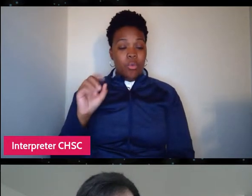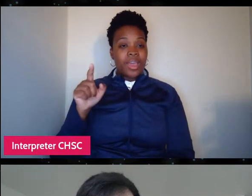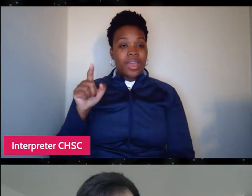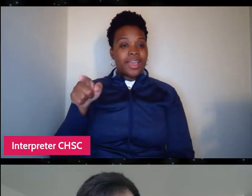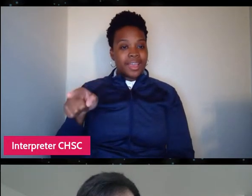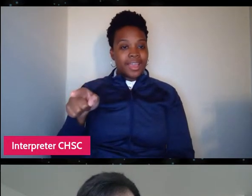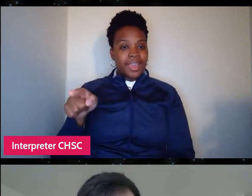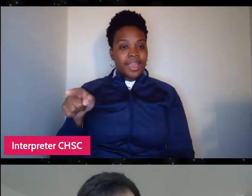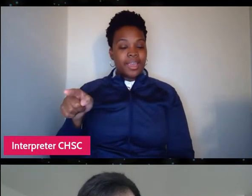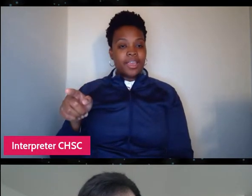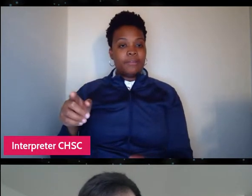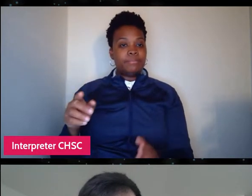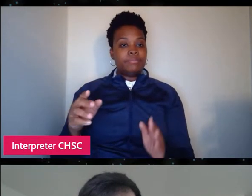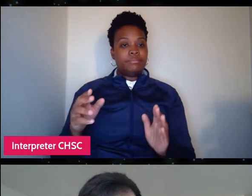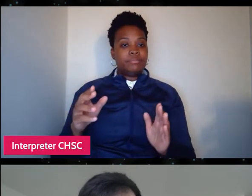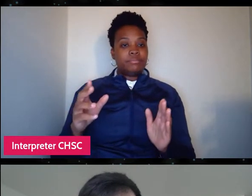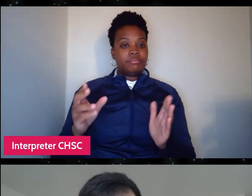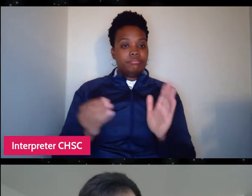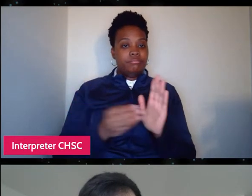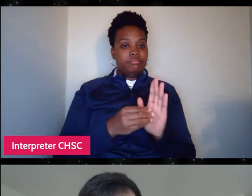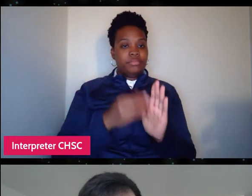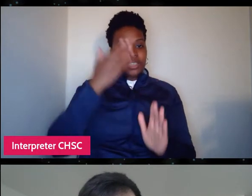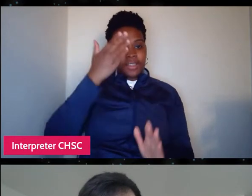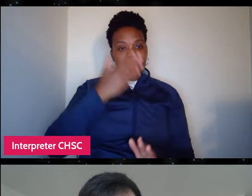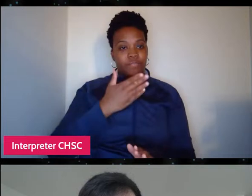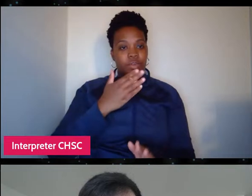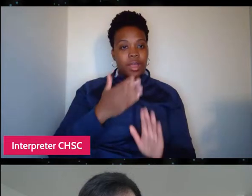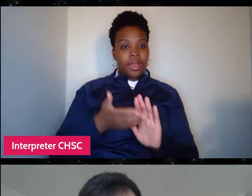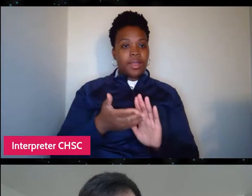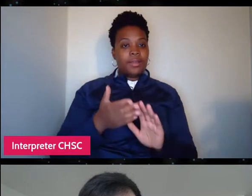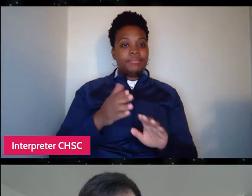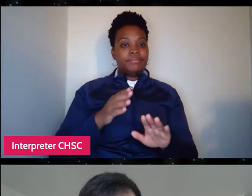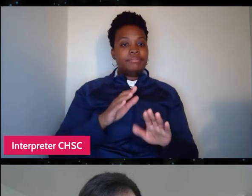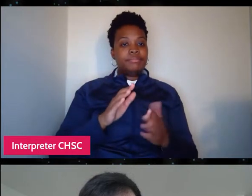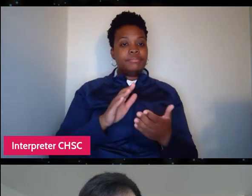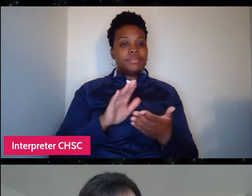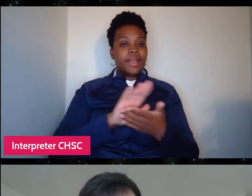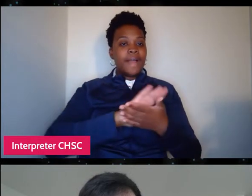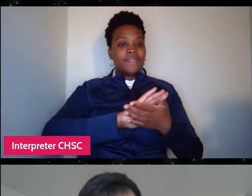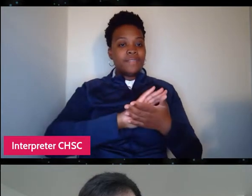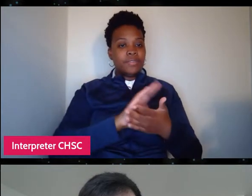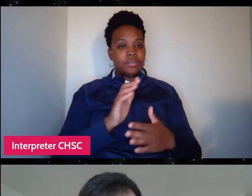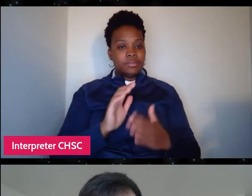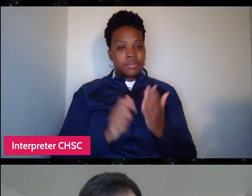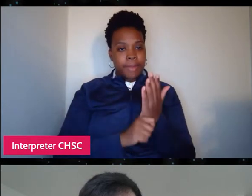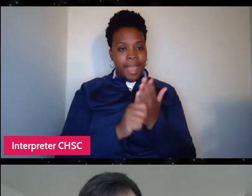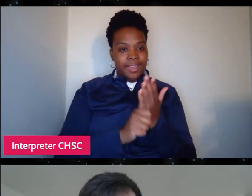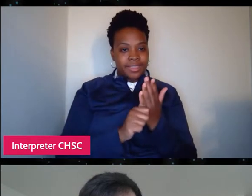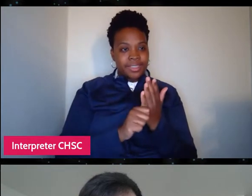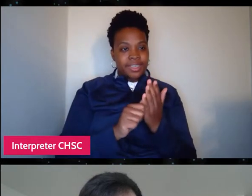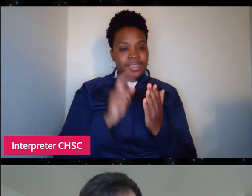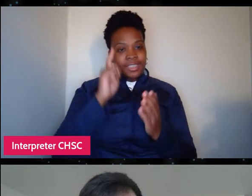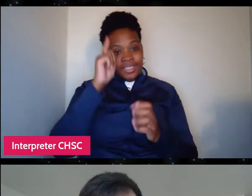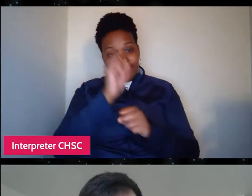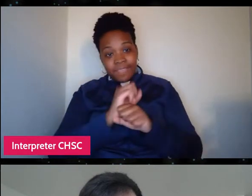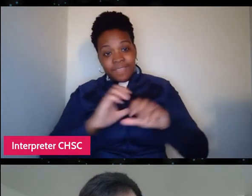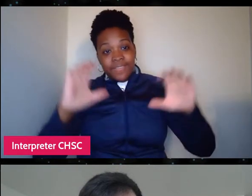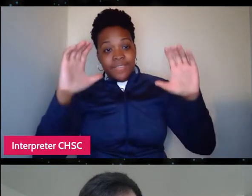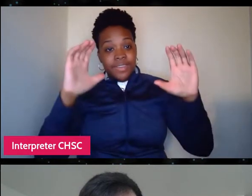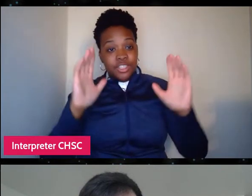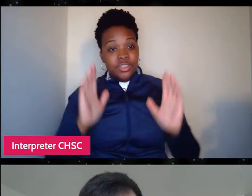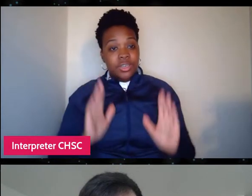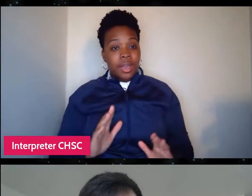the front cover of Inc. magazine as a pioneer, as a visionary. So what a gift